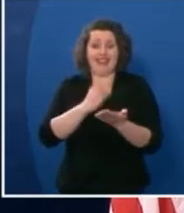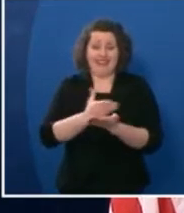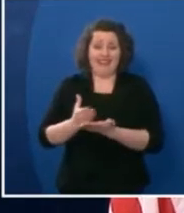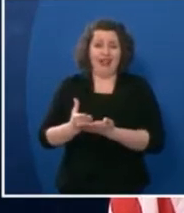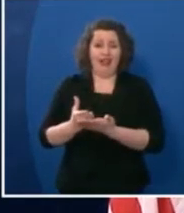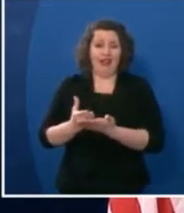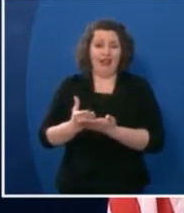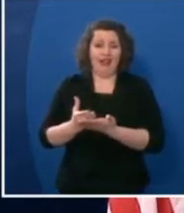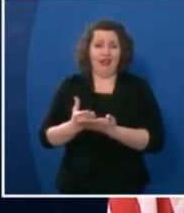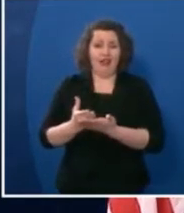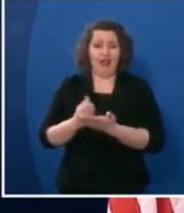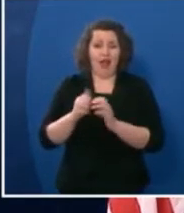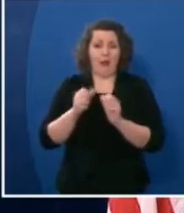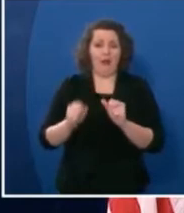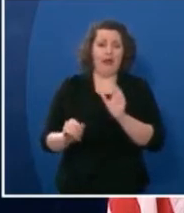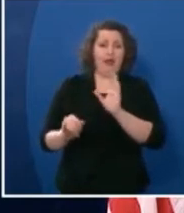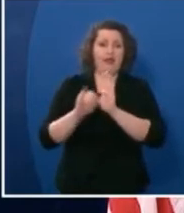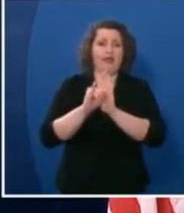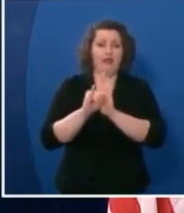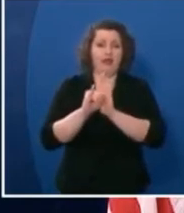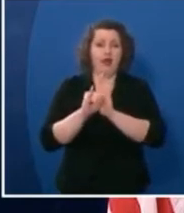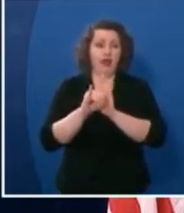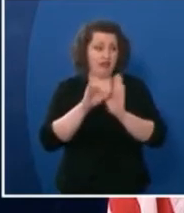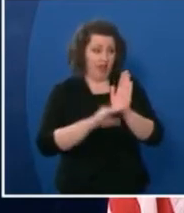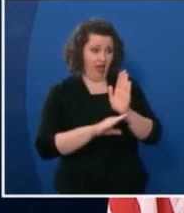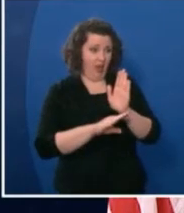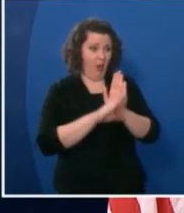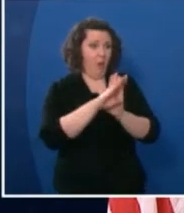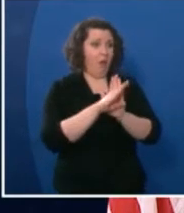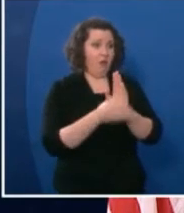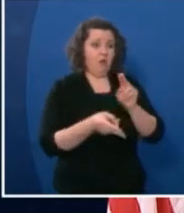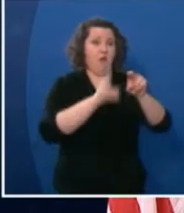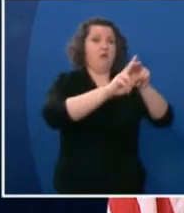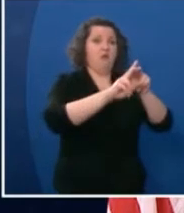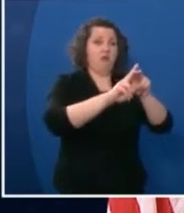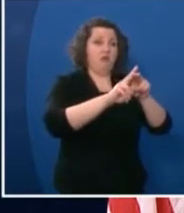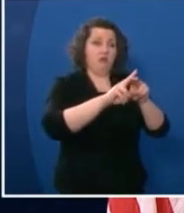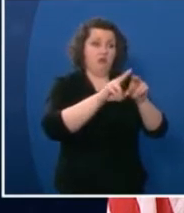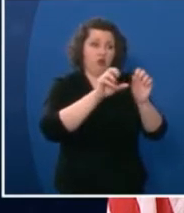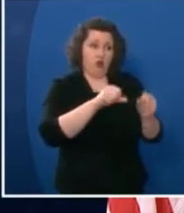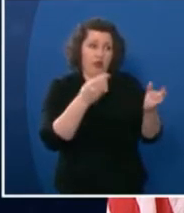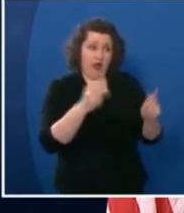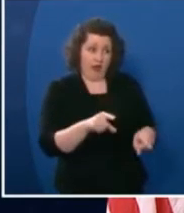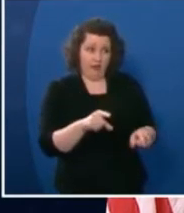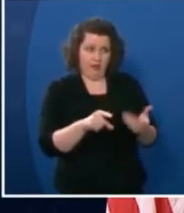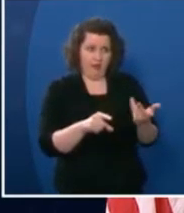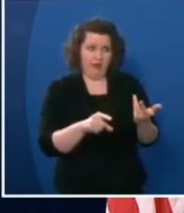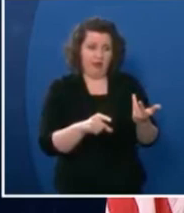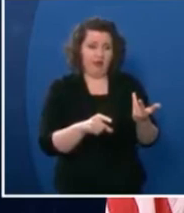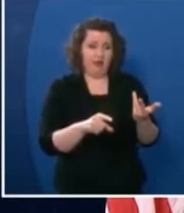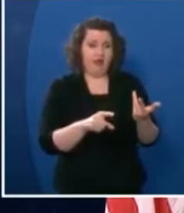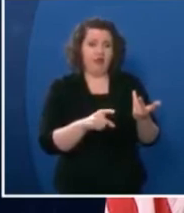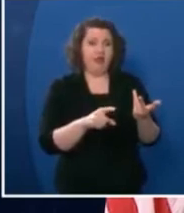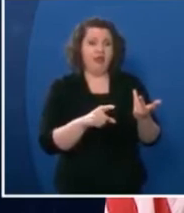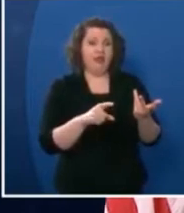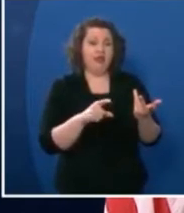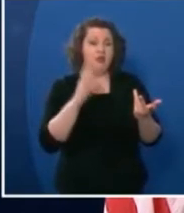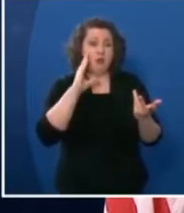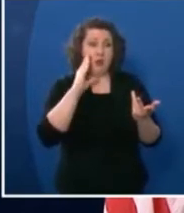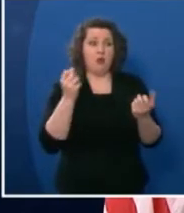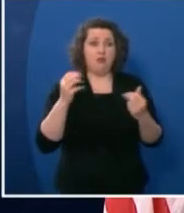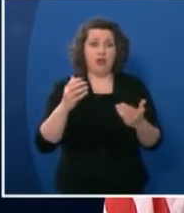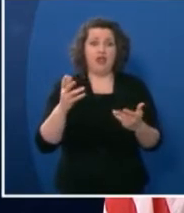to identify spikes that can or will or could possibly occur, even with the large amount of Iowans that are